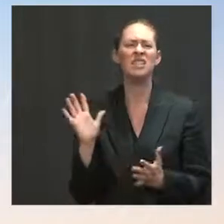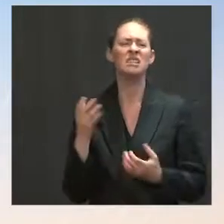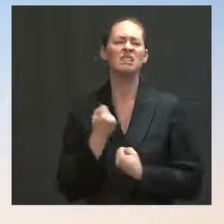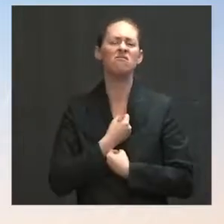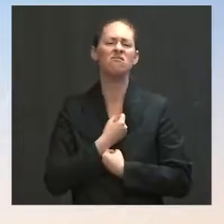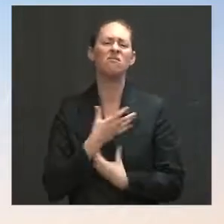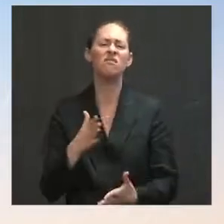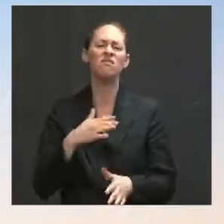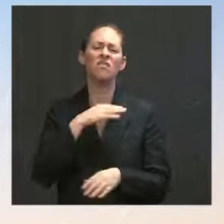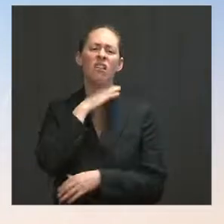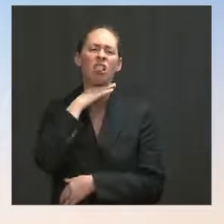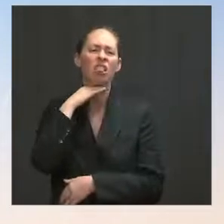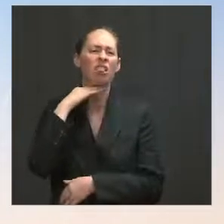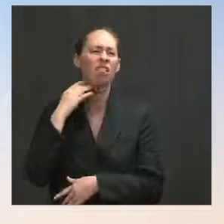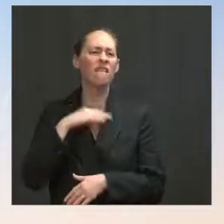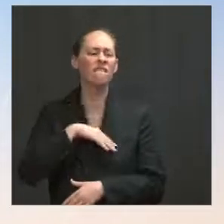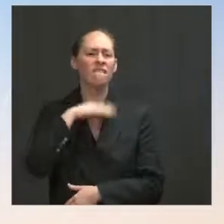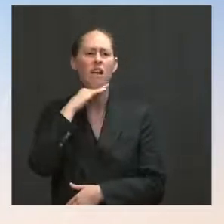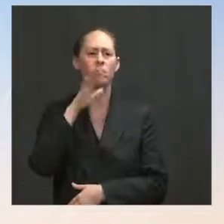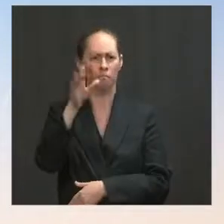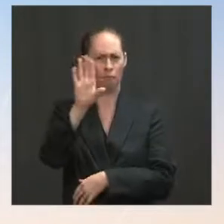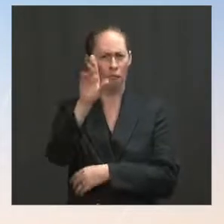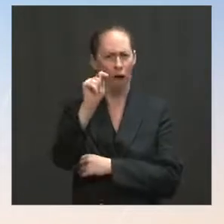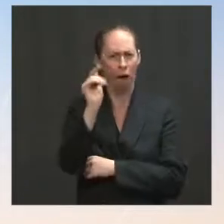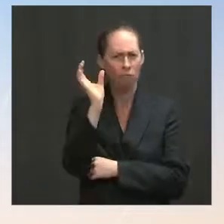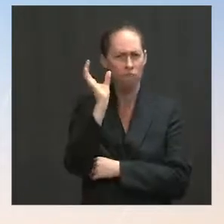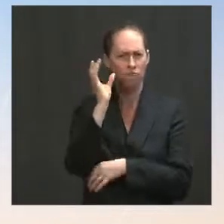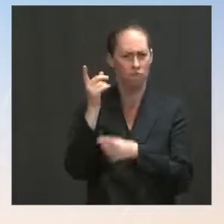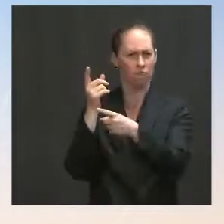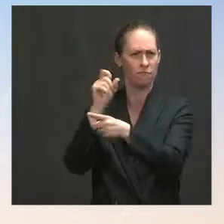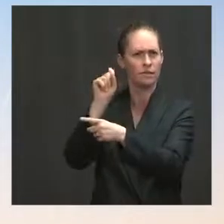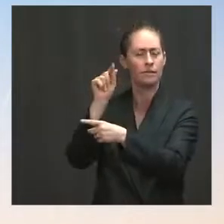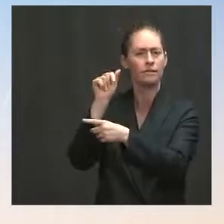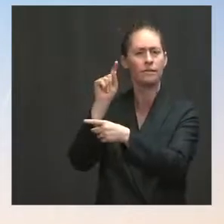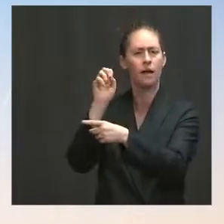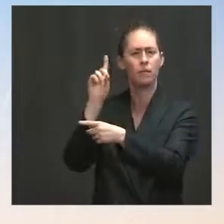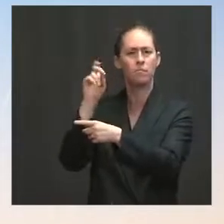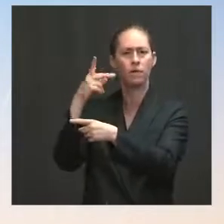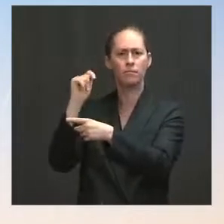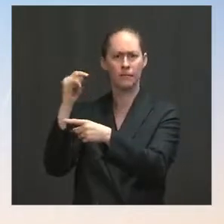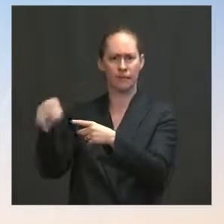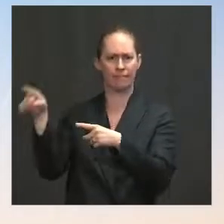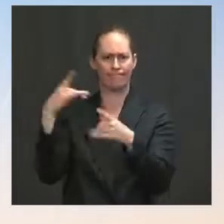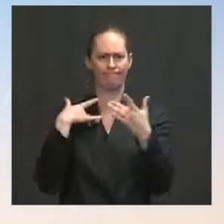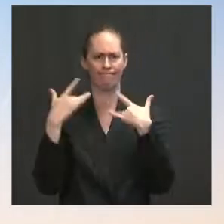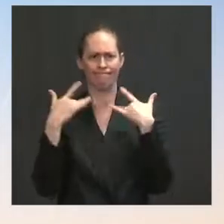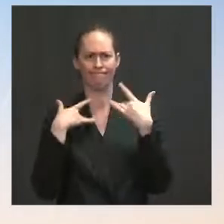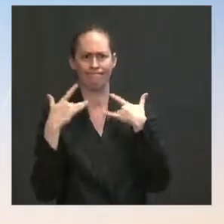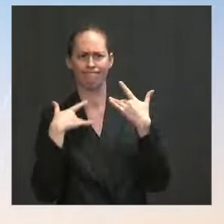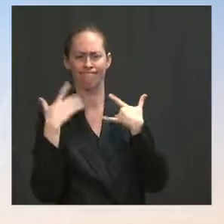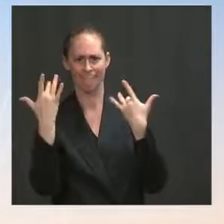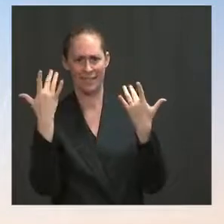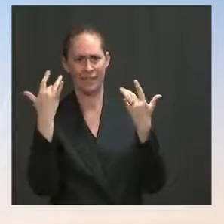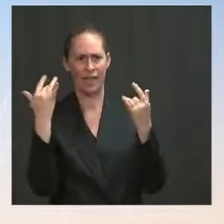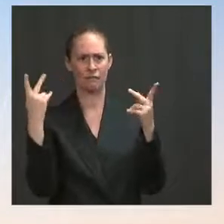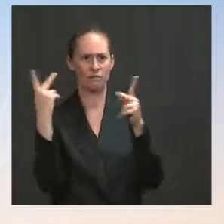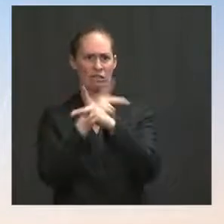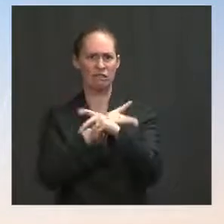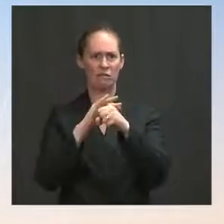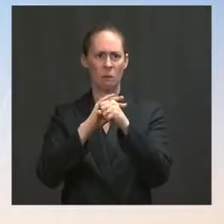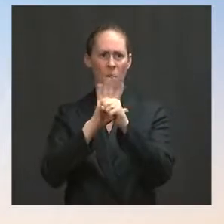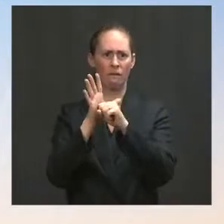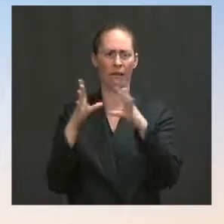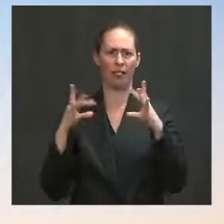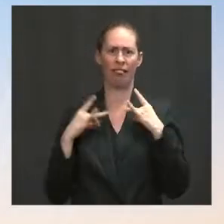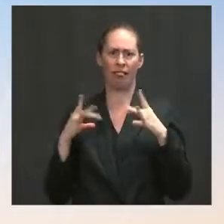the State Department was saying that this was all happening out of concern about rising COVID cases? Well, I would